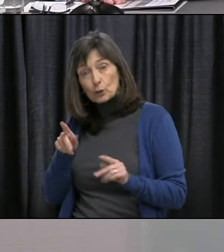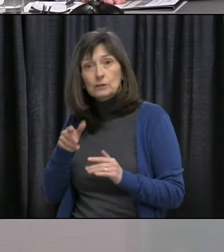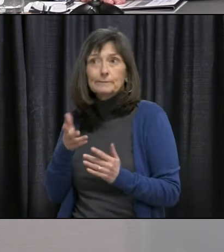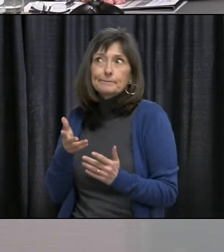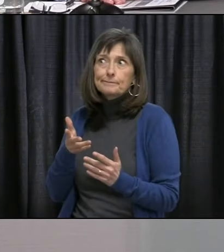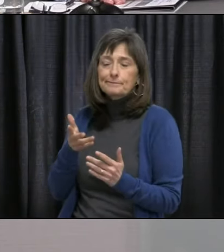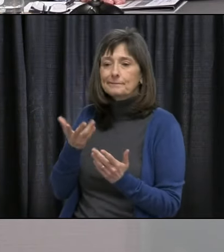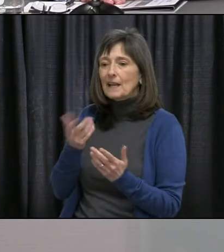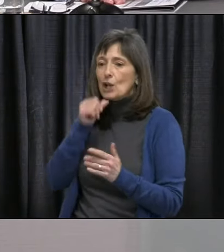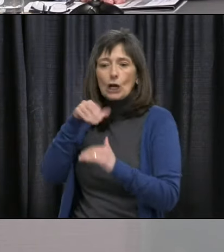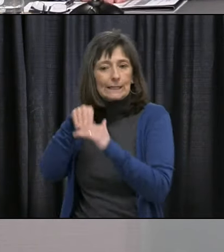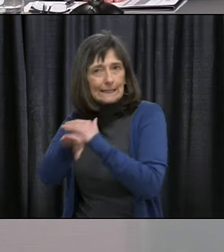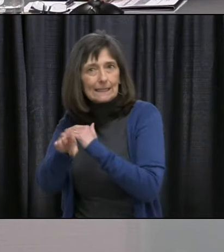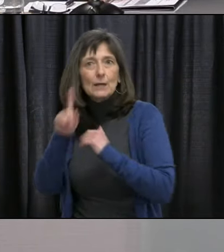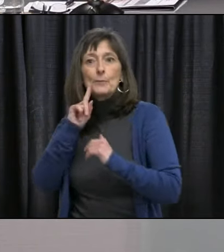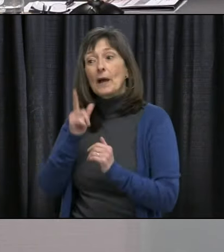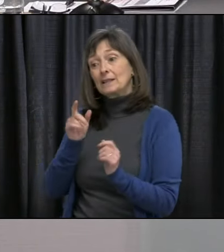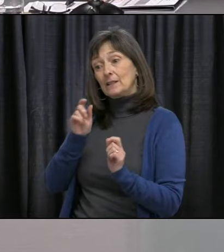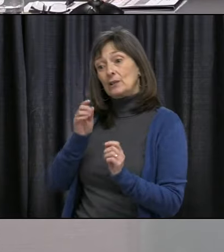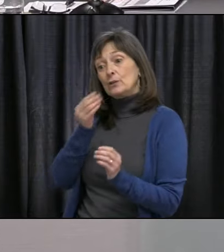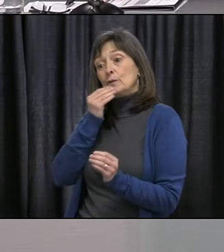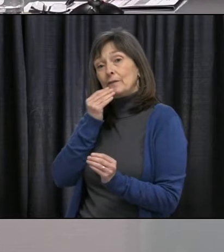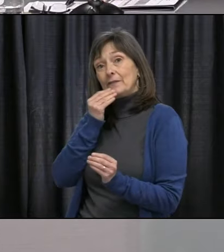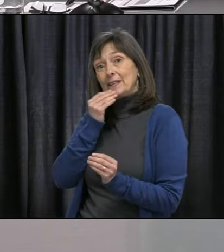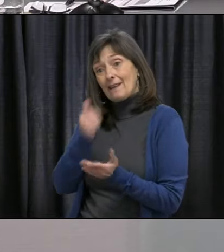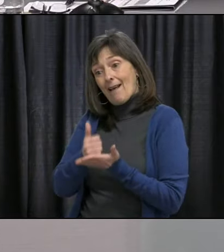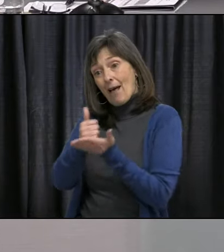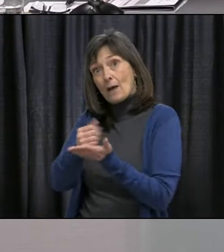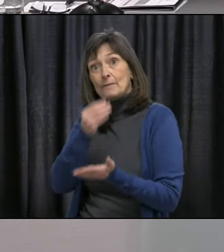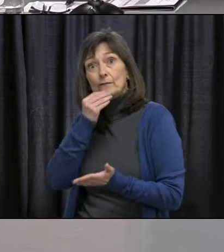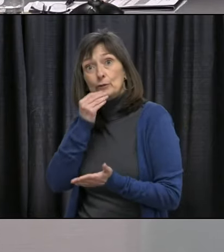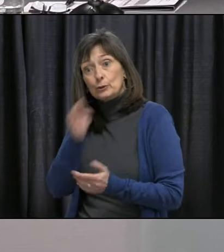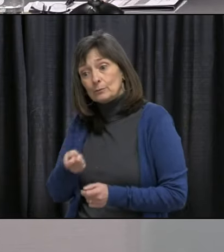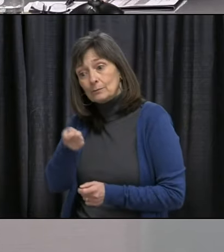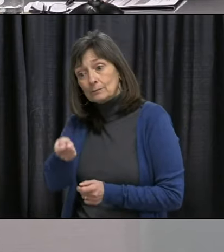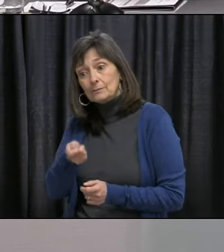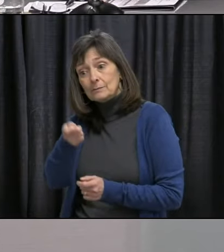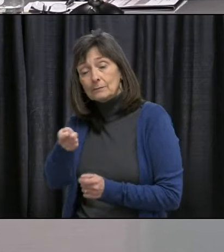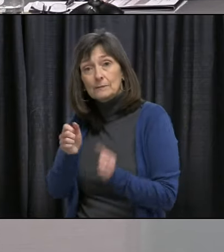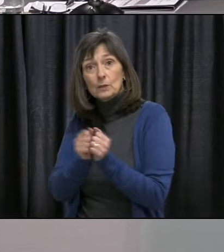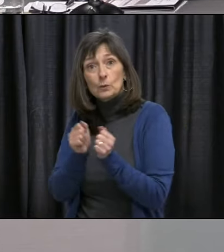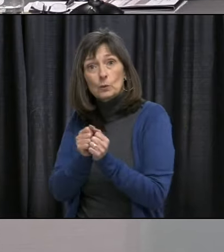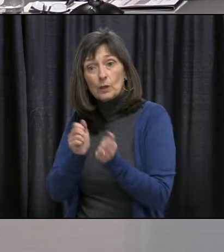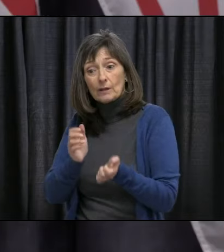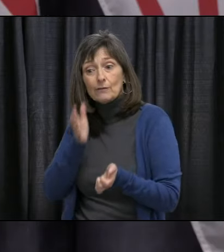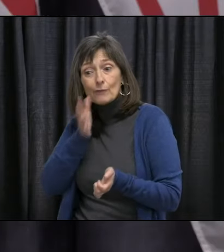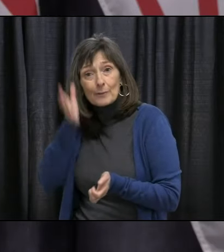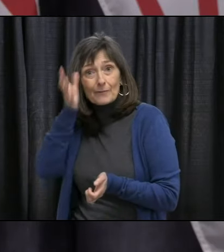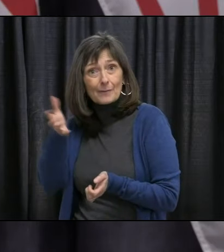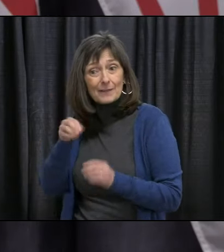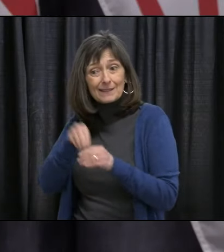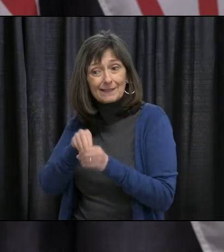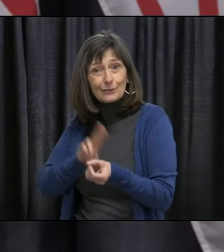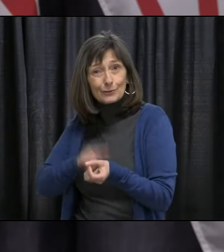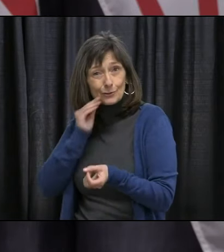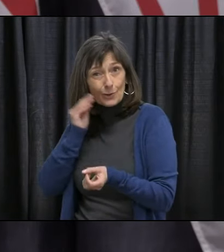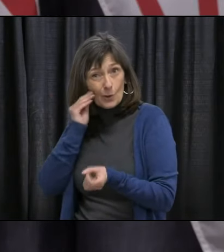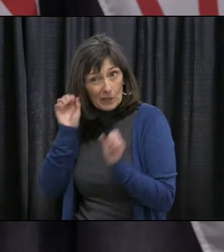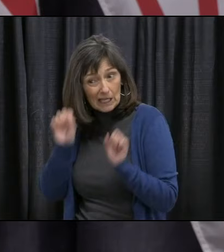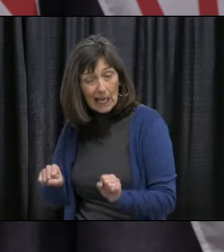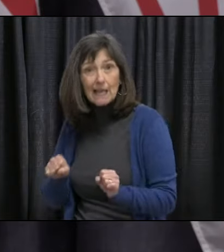starting to sort of cut back on some of those privileges. Well, certainly we encourage